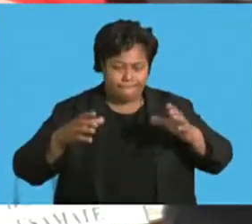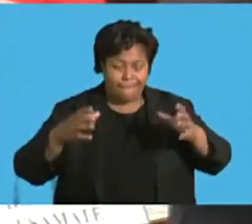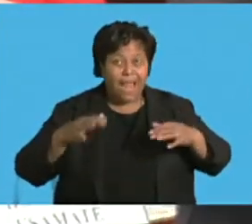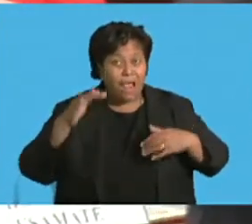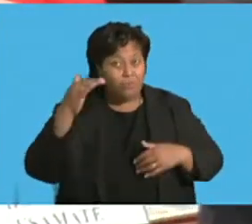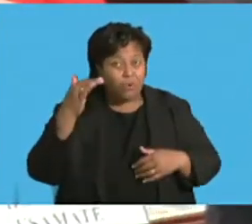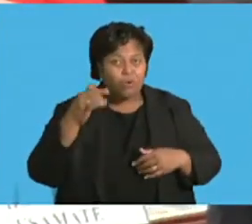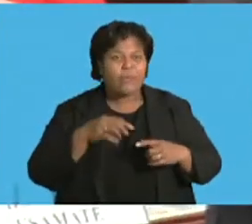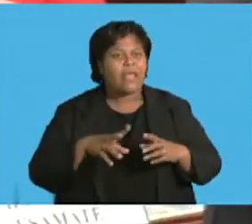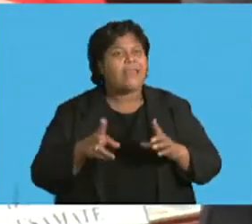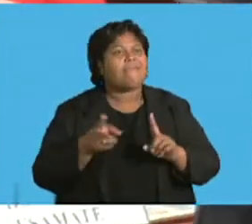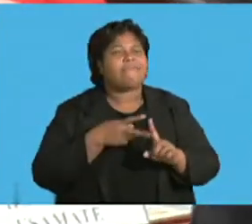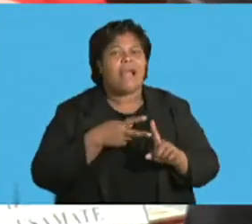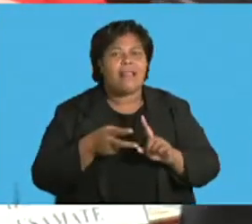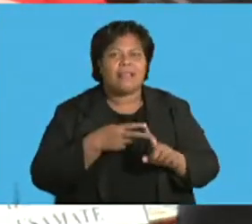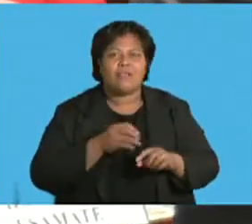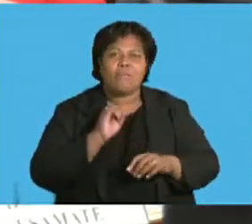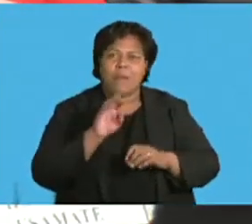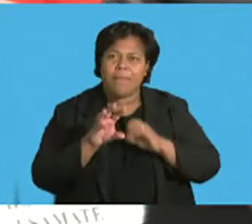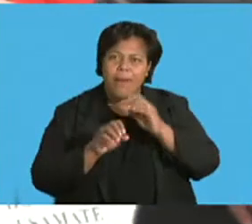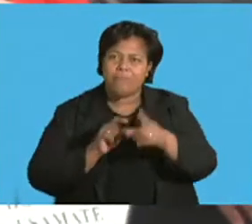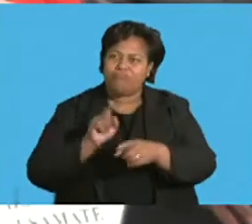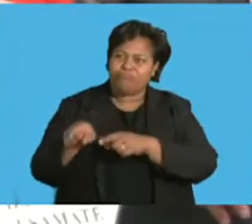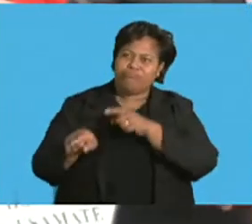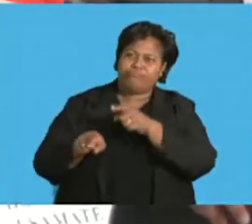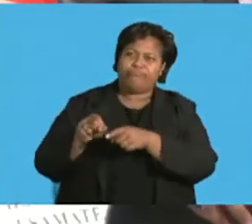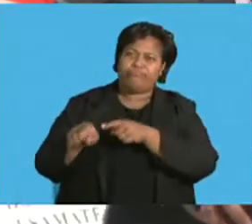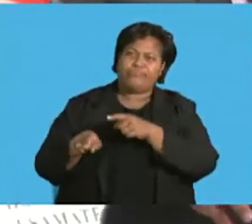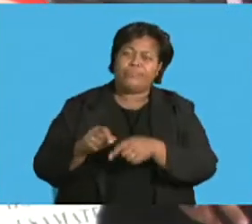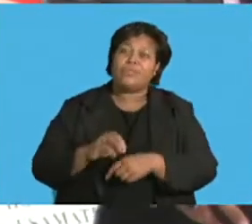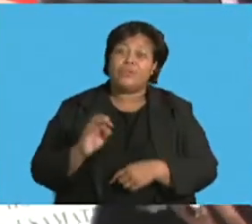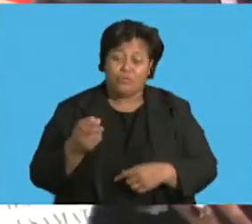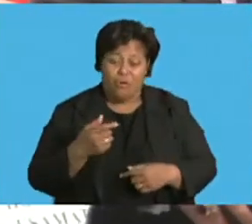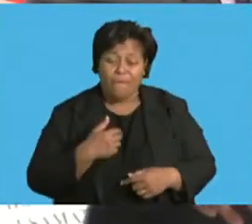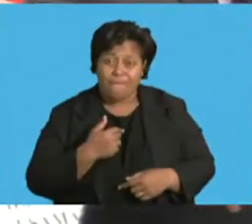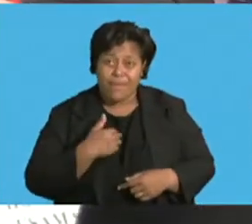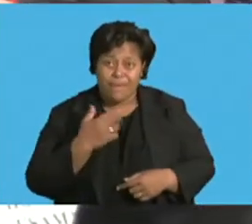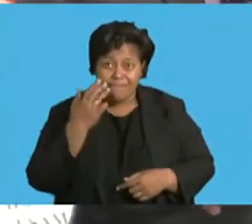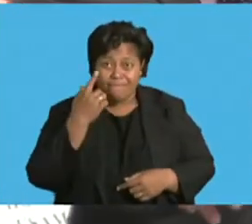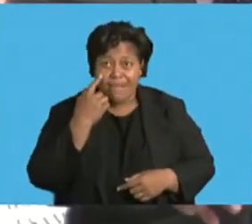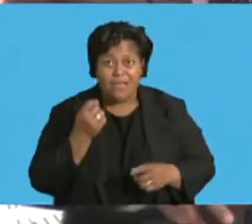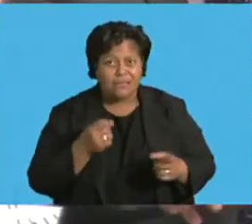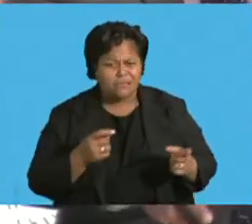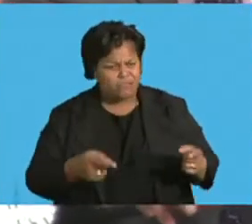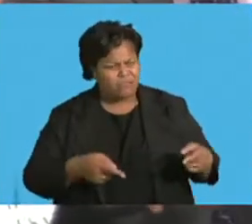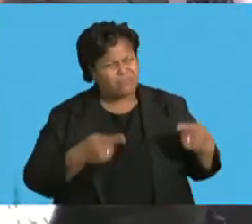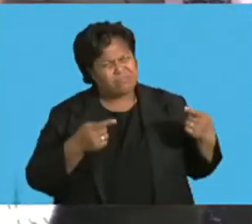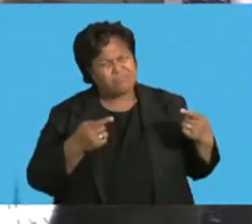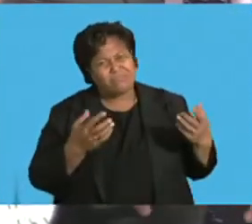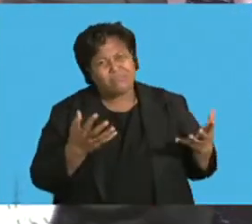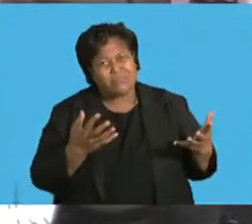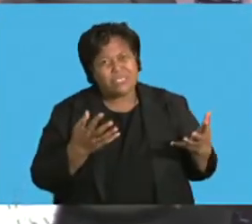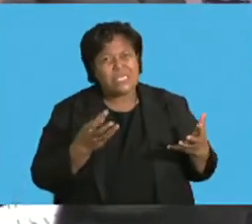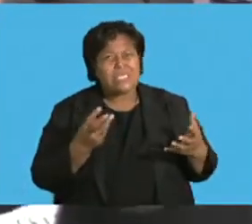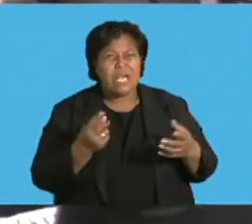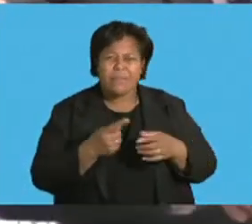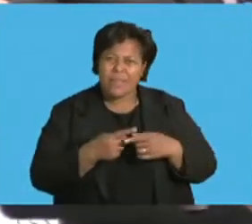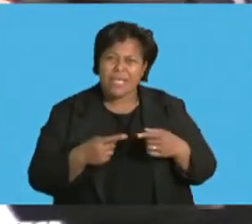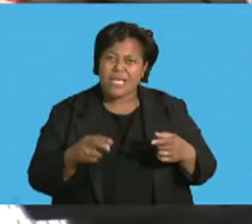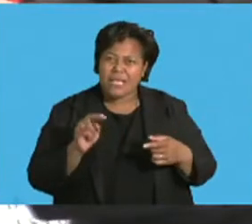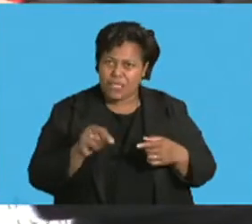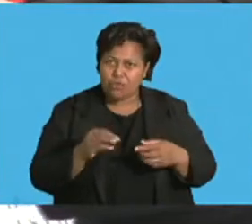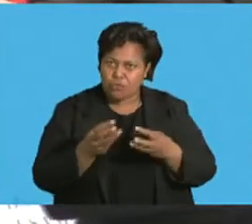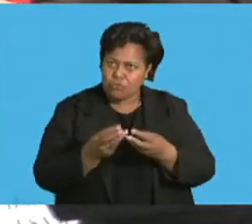of elected representation. And Mr. Speaker, sir, so therefore I find that contradiction something that needs to be, of course,